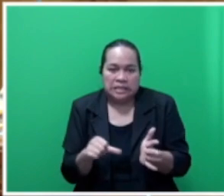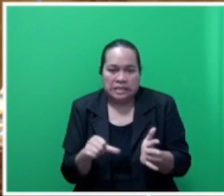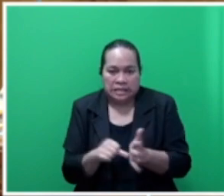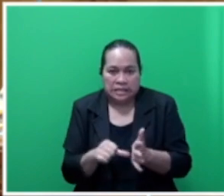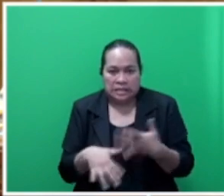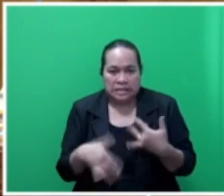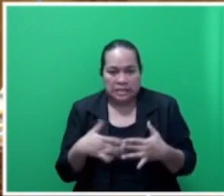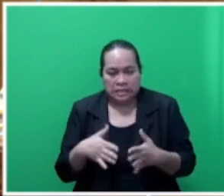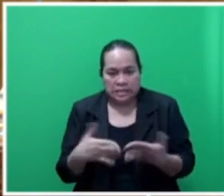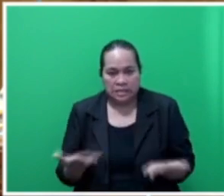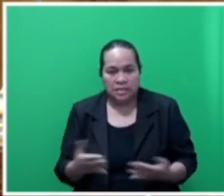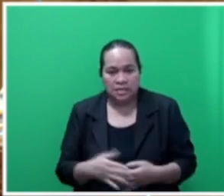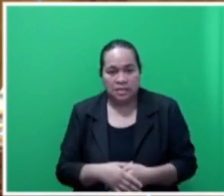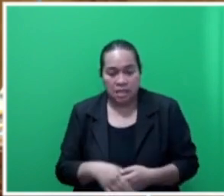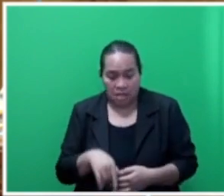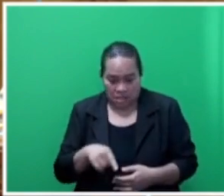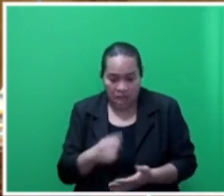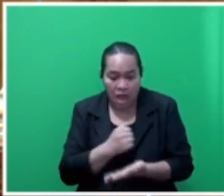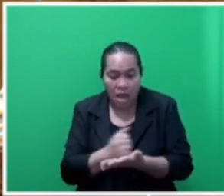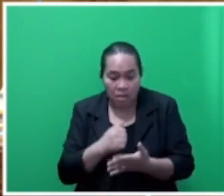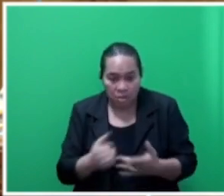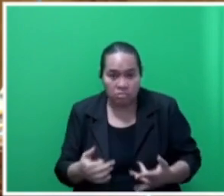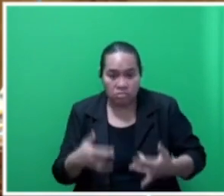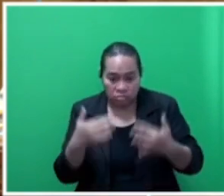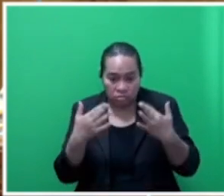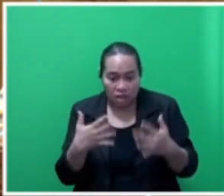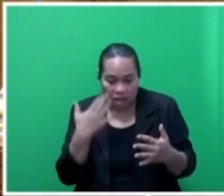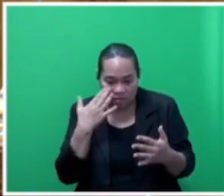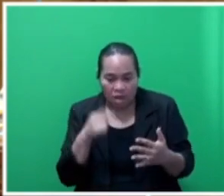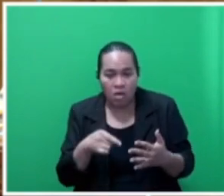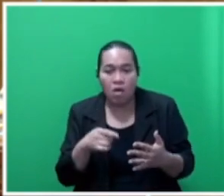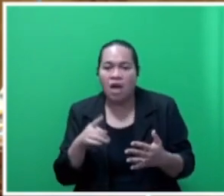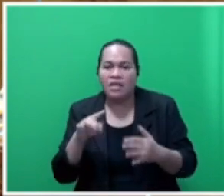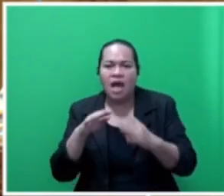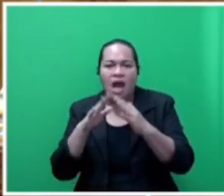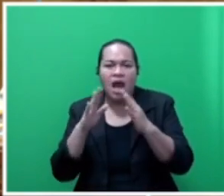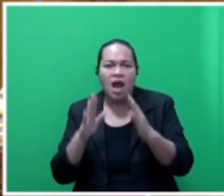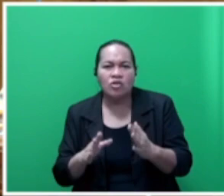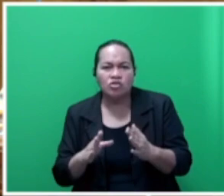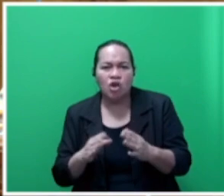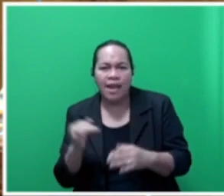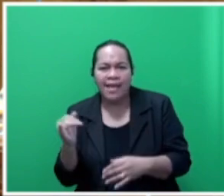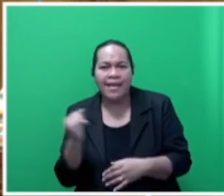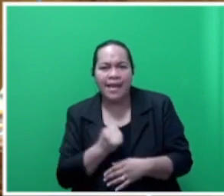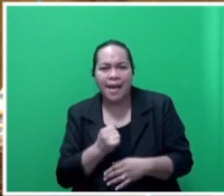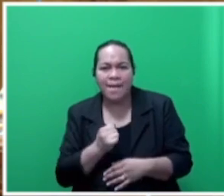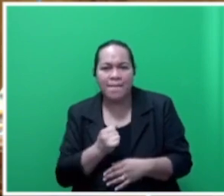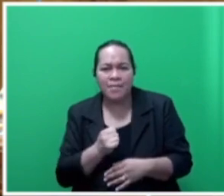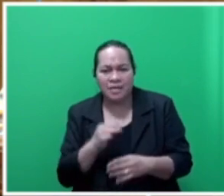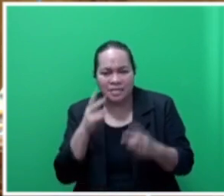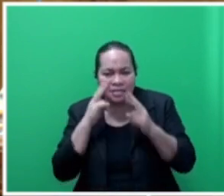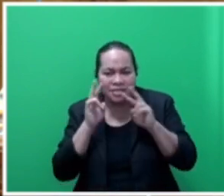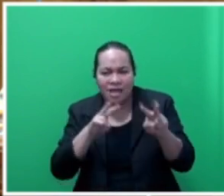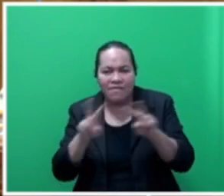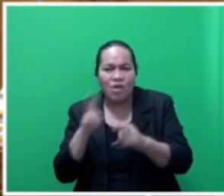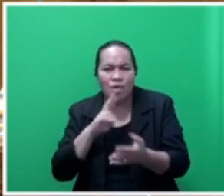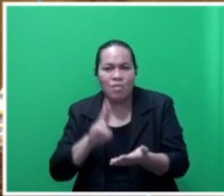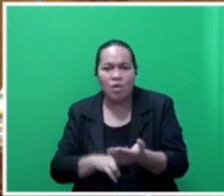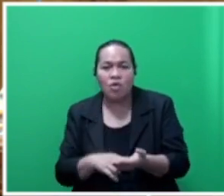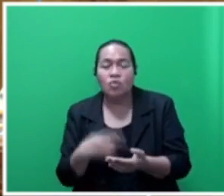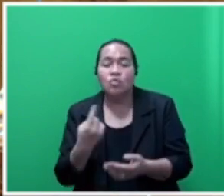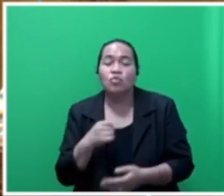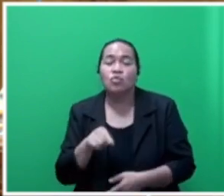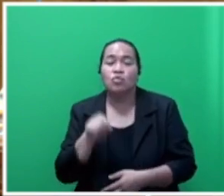These figures are based on the Household Income and Expenditure Survey report, which was carried out by